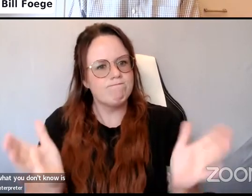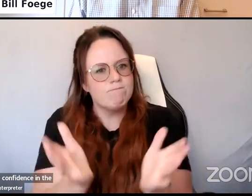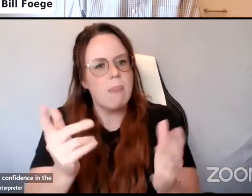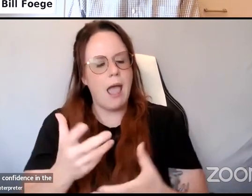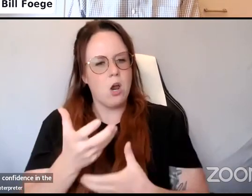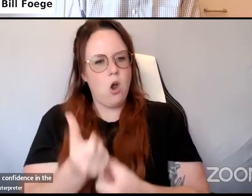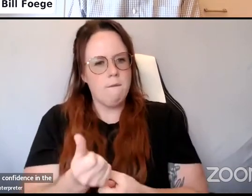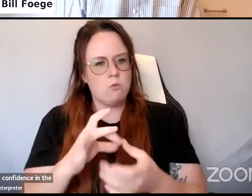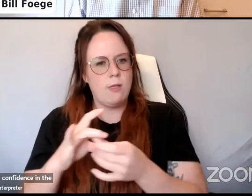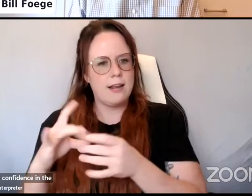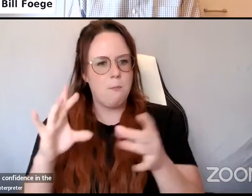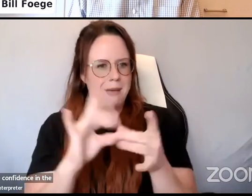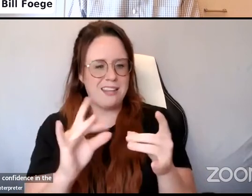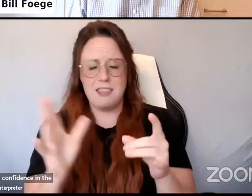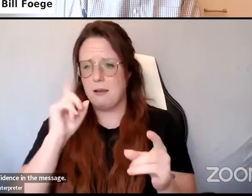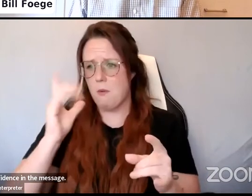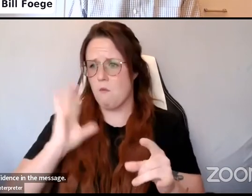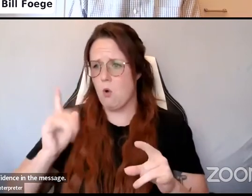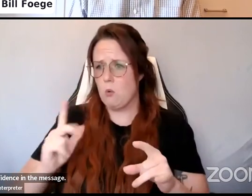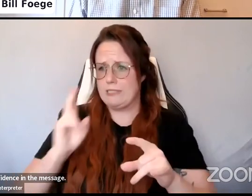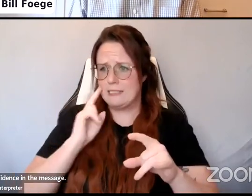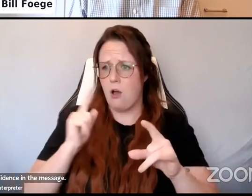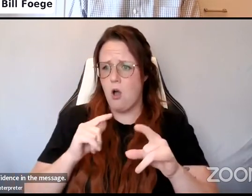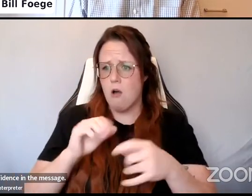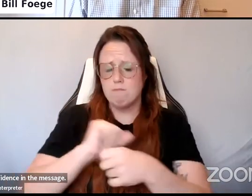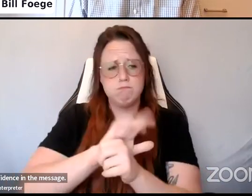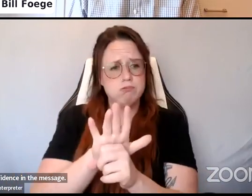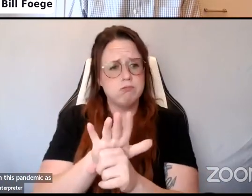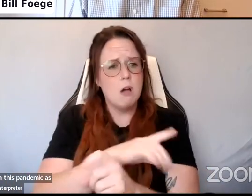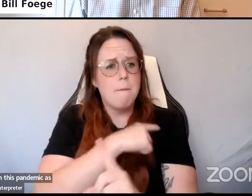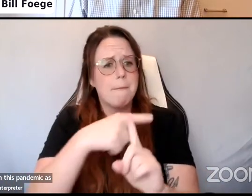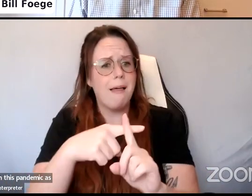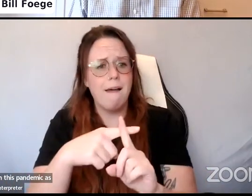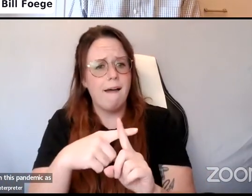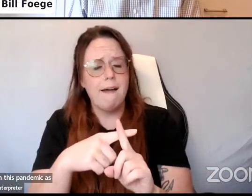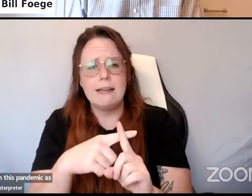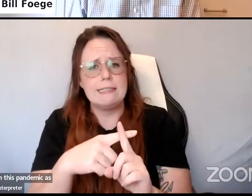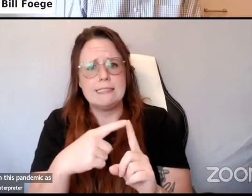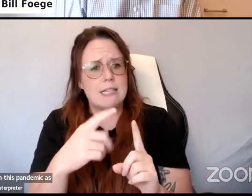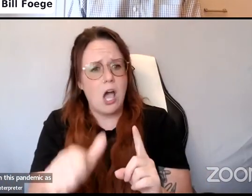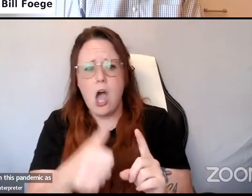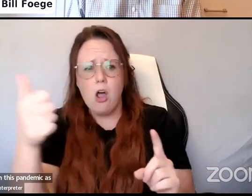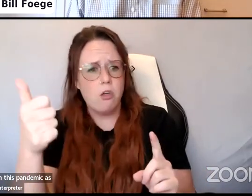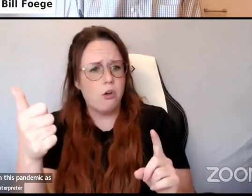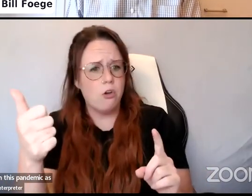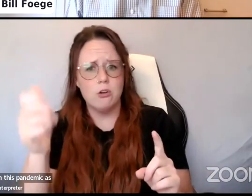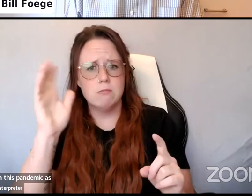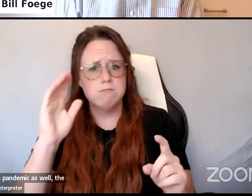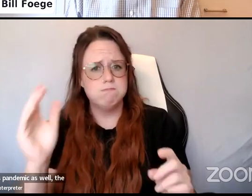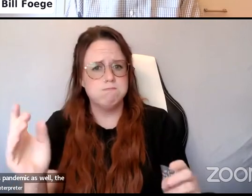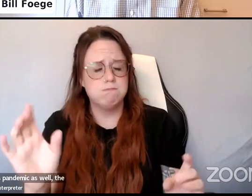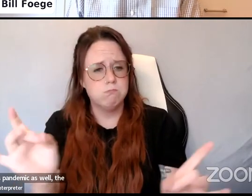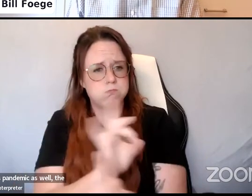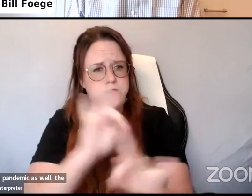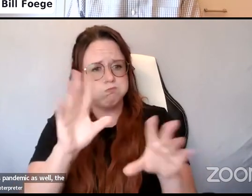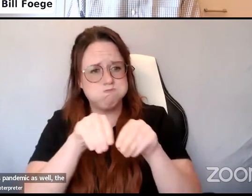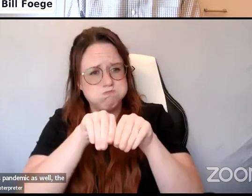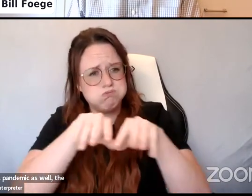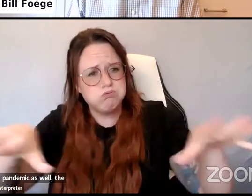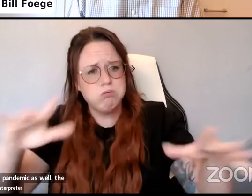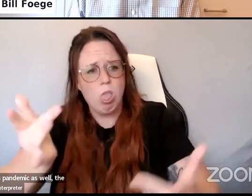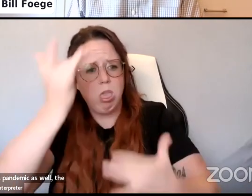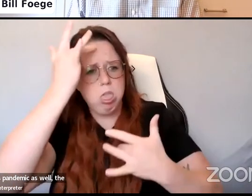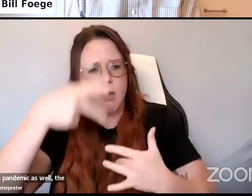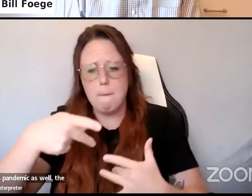I think what we saw through this pandemic as well the covert pandemic as well as past are people who